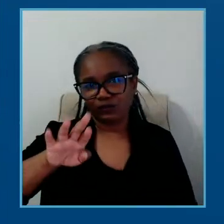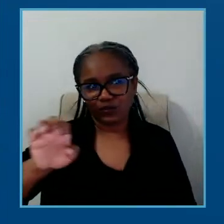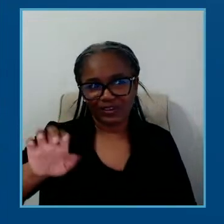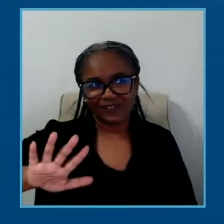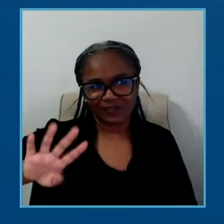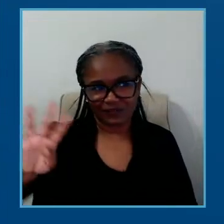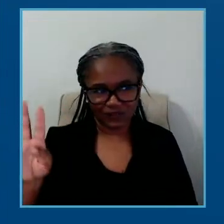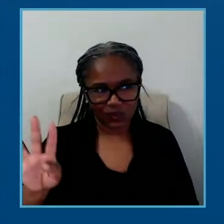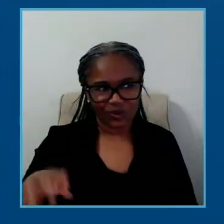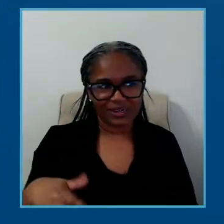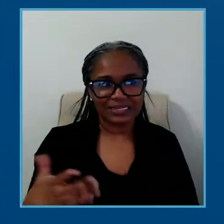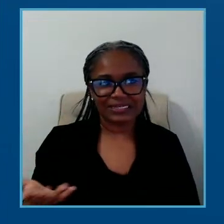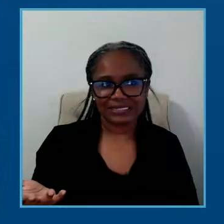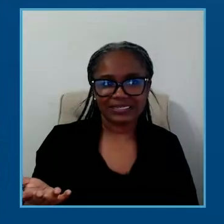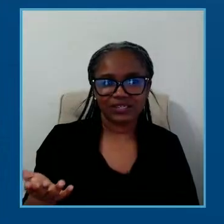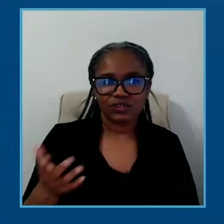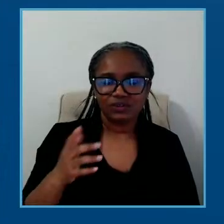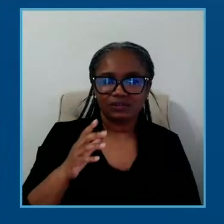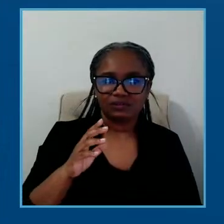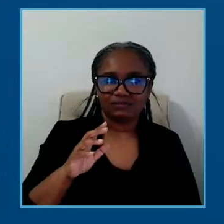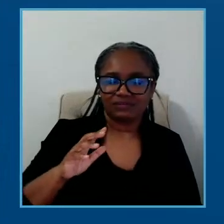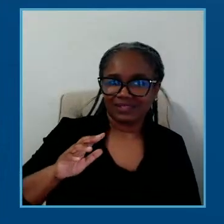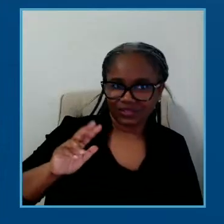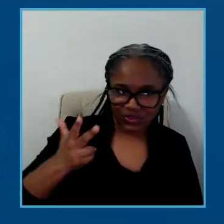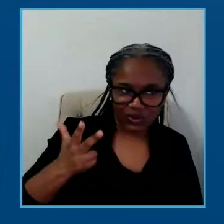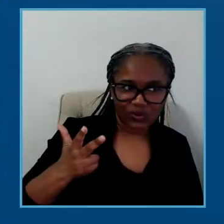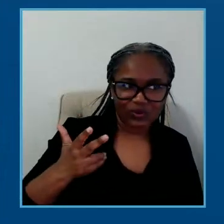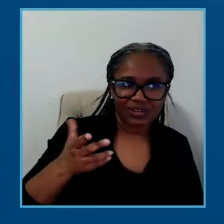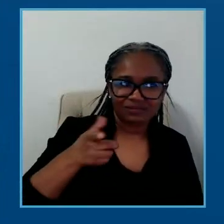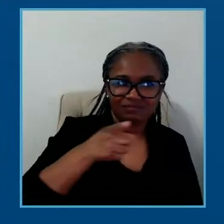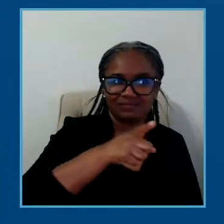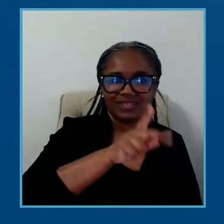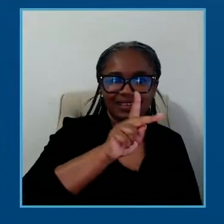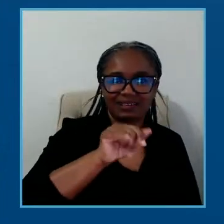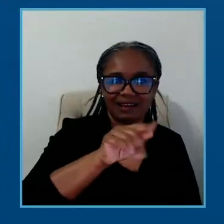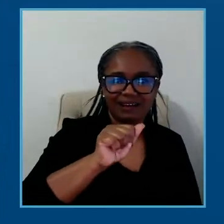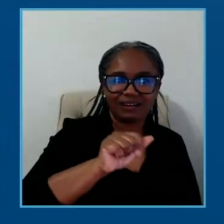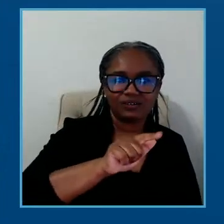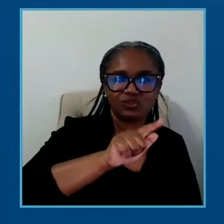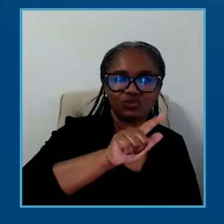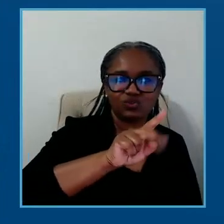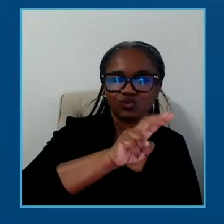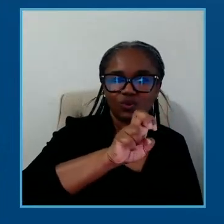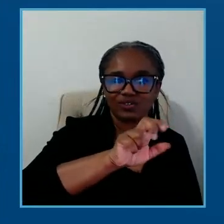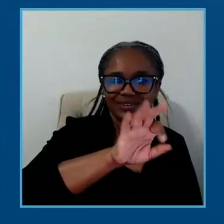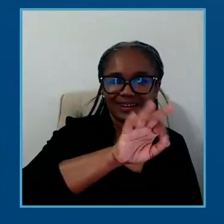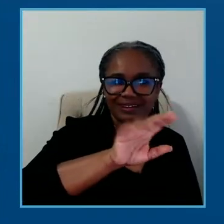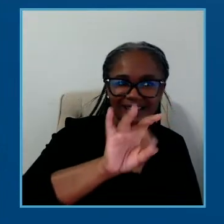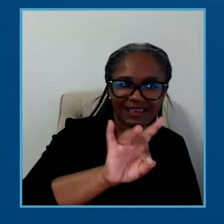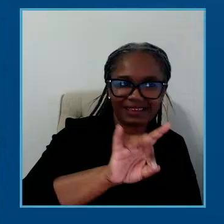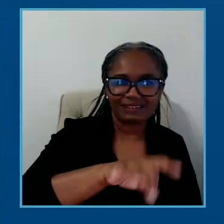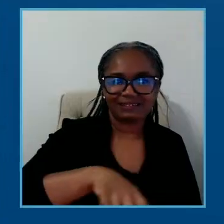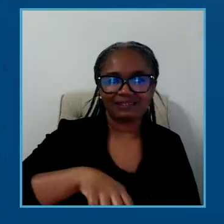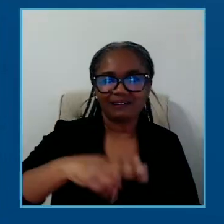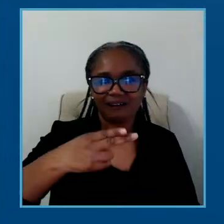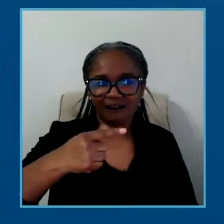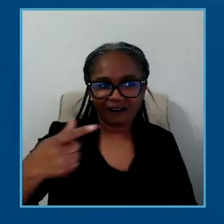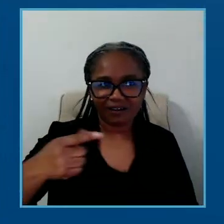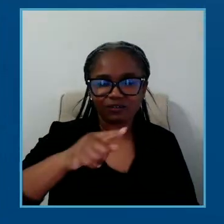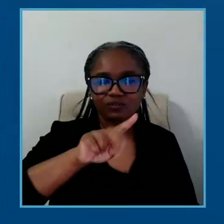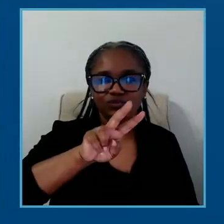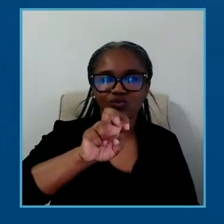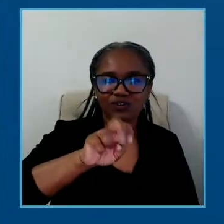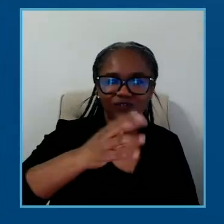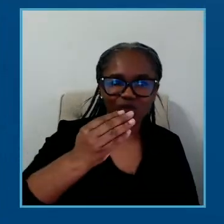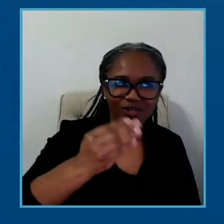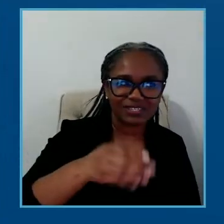popular candidate that suddenly found themselves on the losing end of this because of the way that voting was conducted or rules changed at the last minute. On